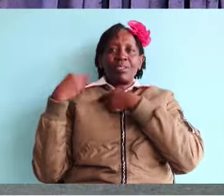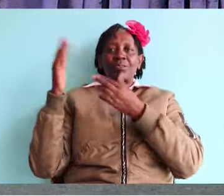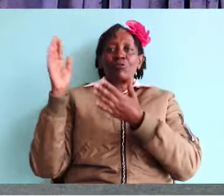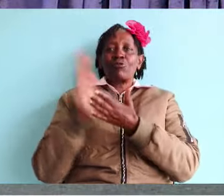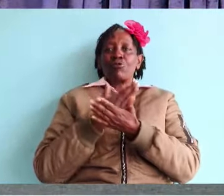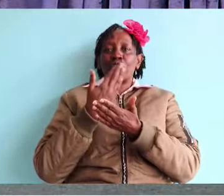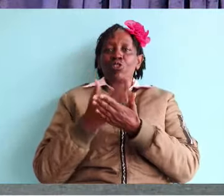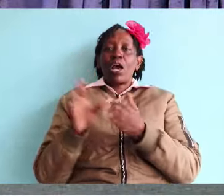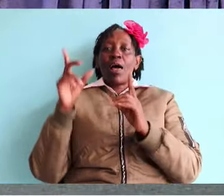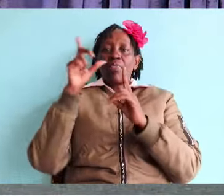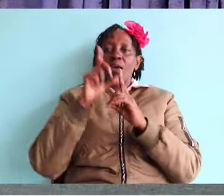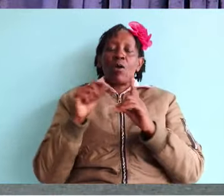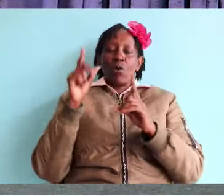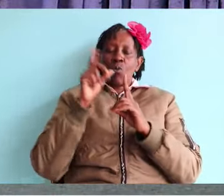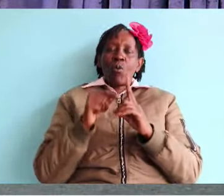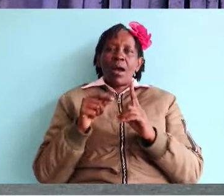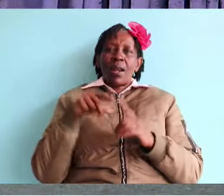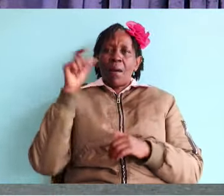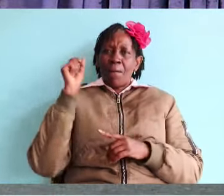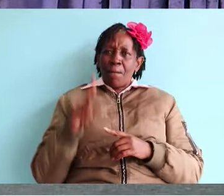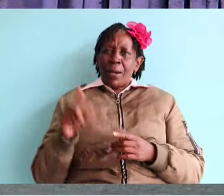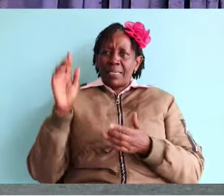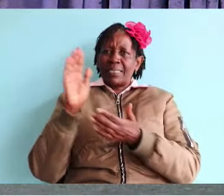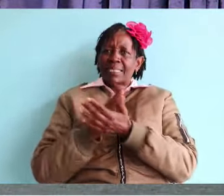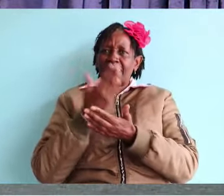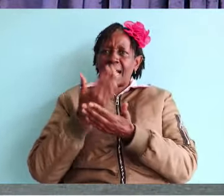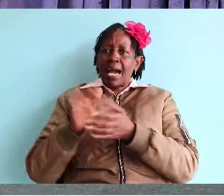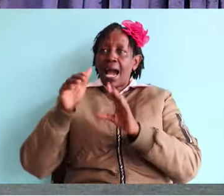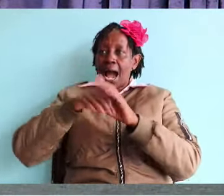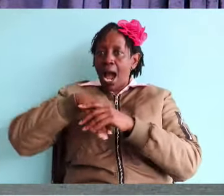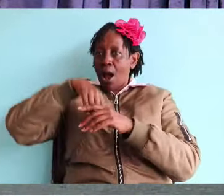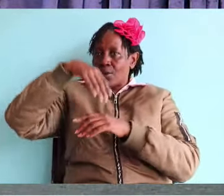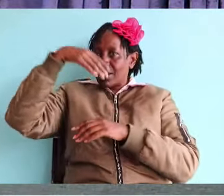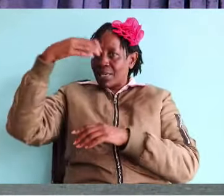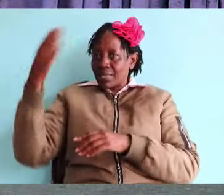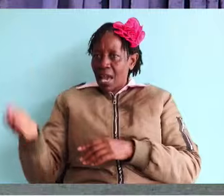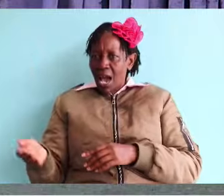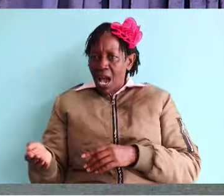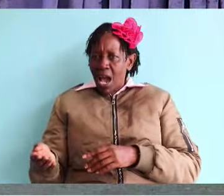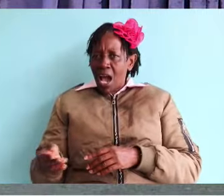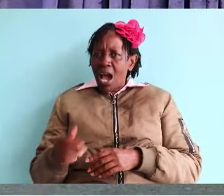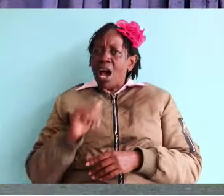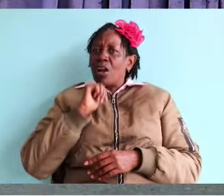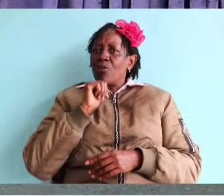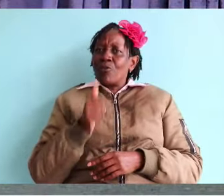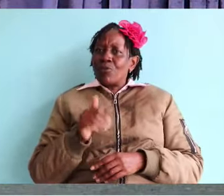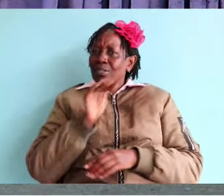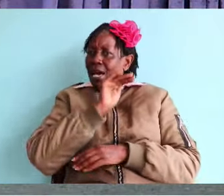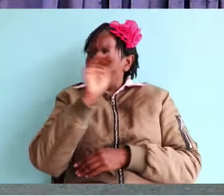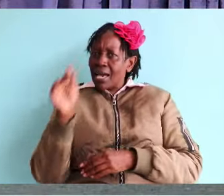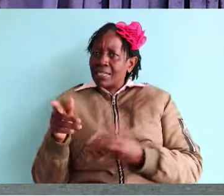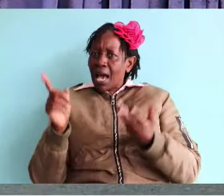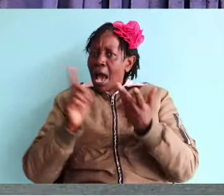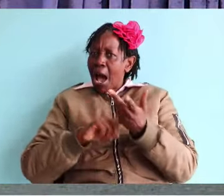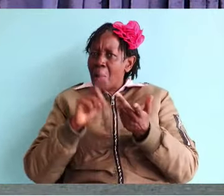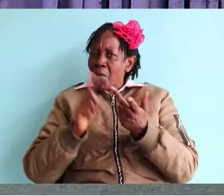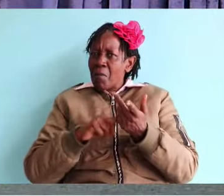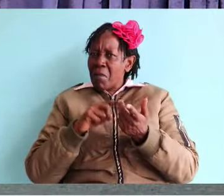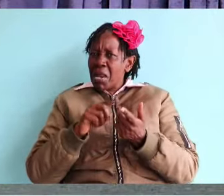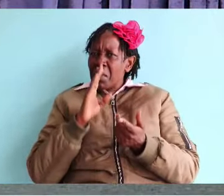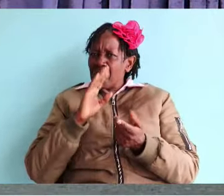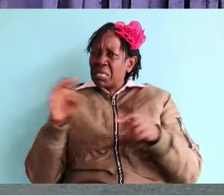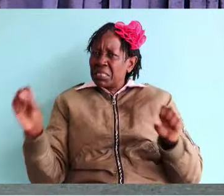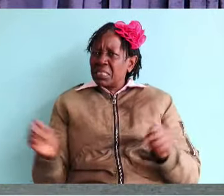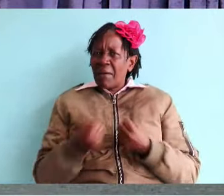get the message out there. It is not to ask how many people will come to faith, because it is the Lord who is going to